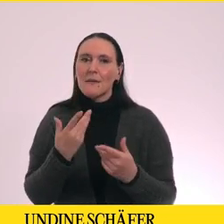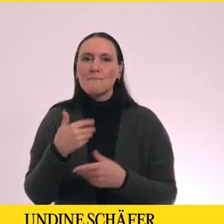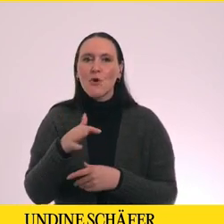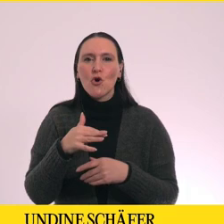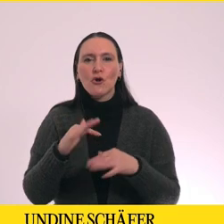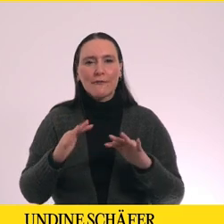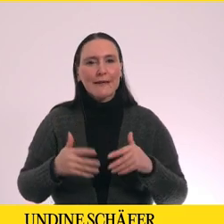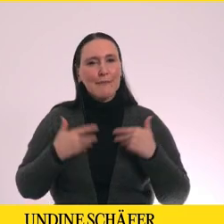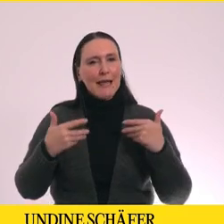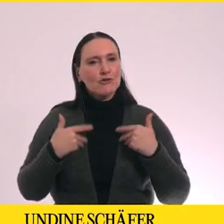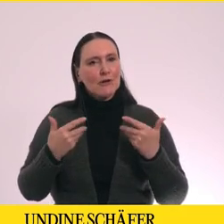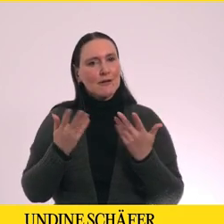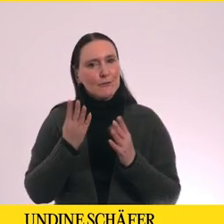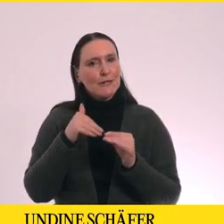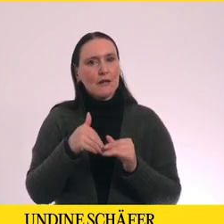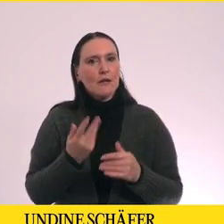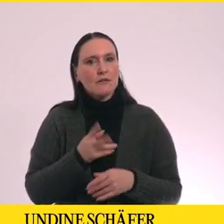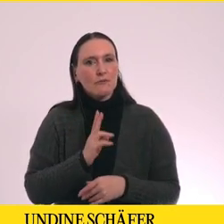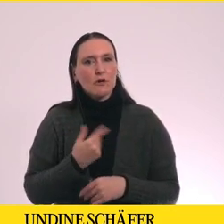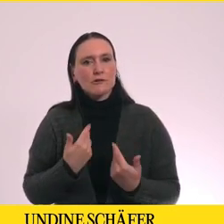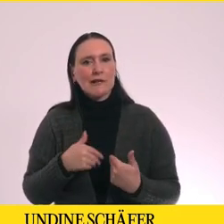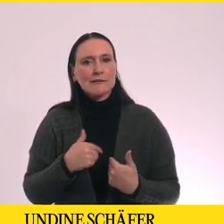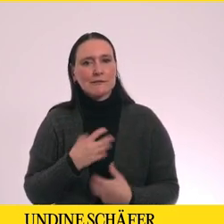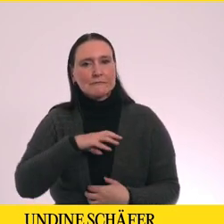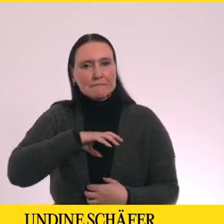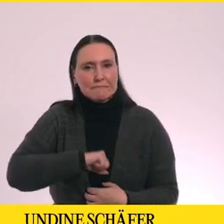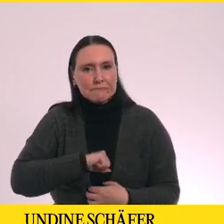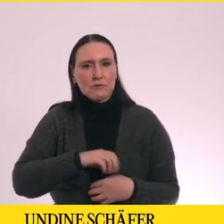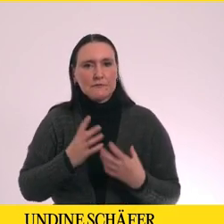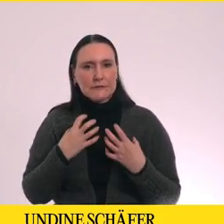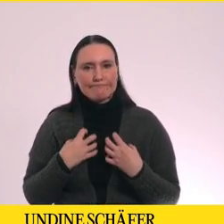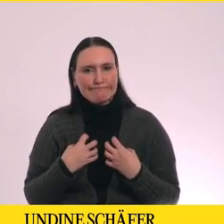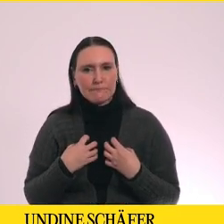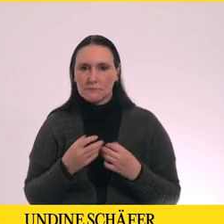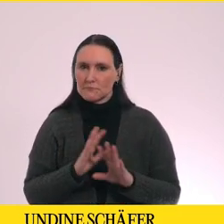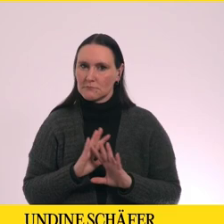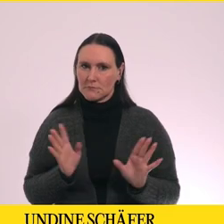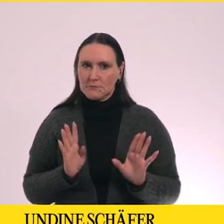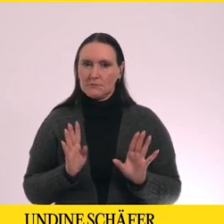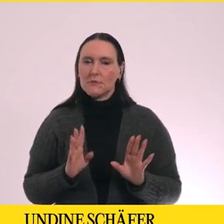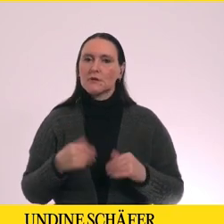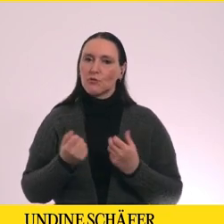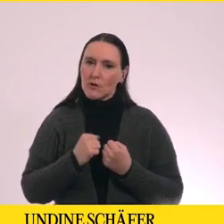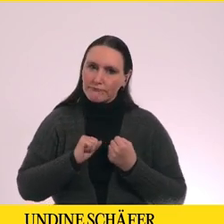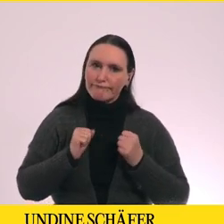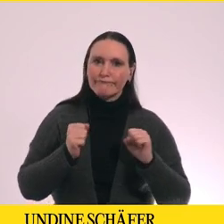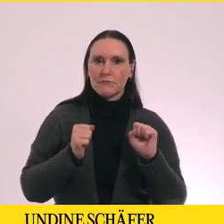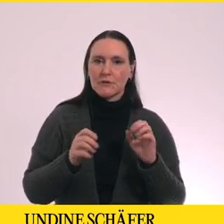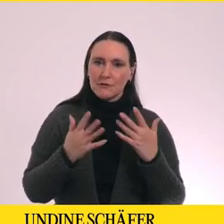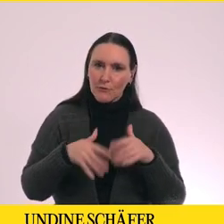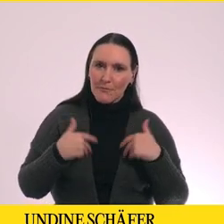and rest and restoration. So Project Artworks, there is something I